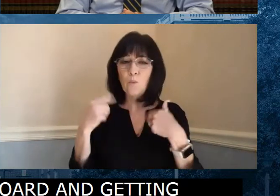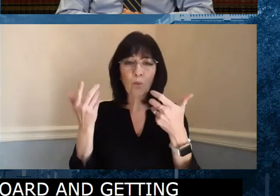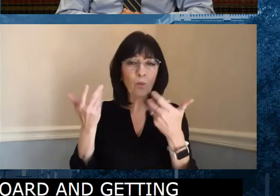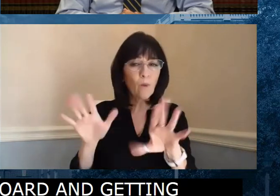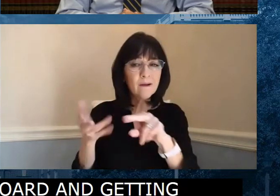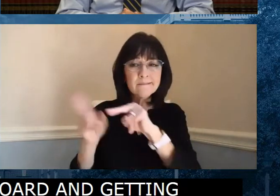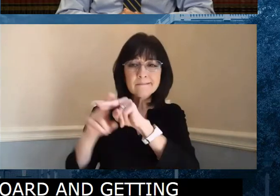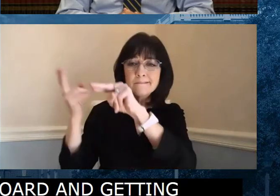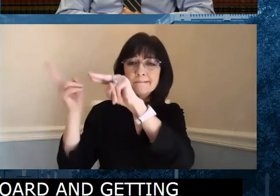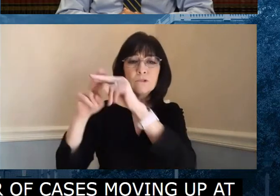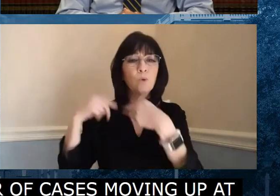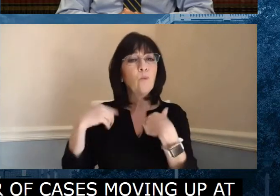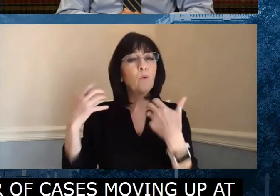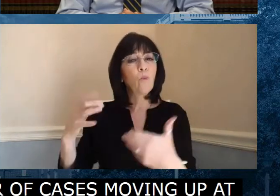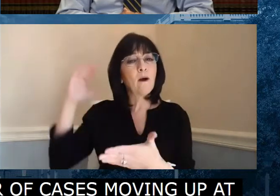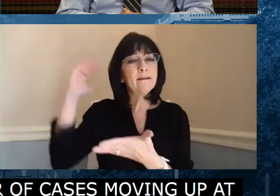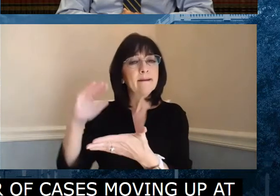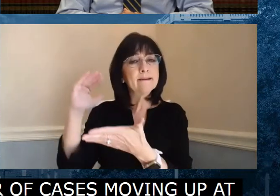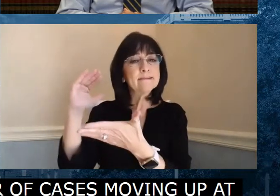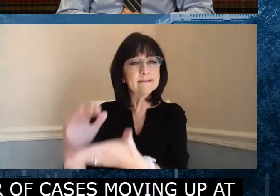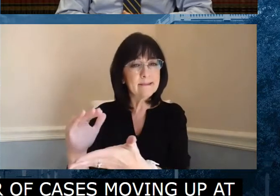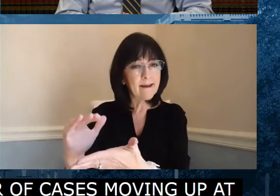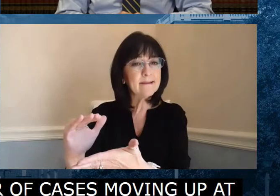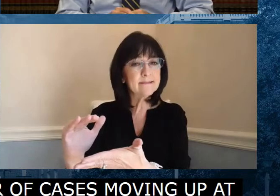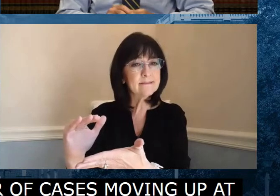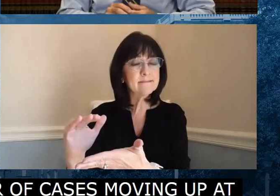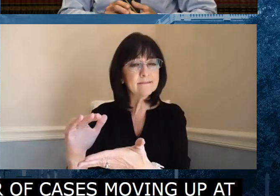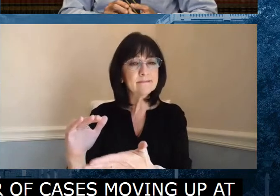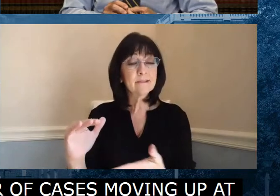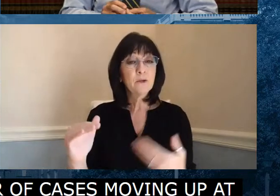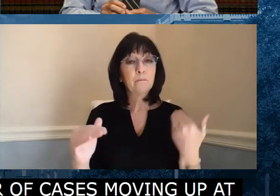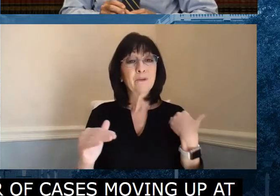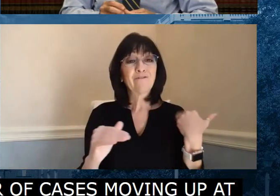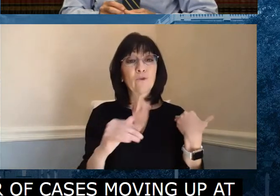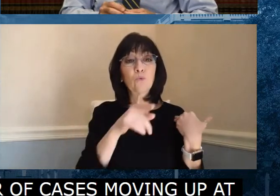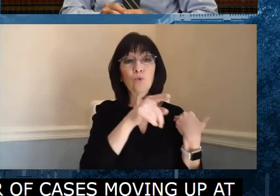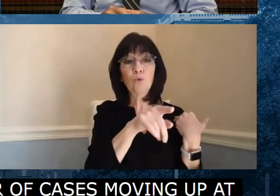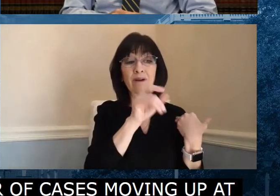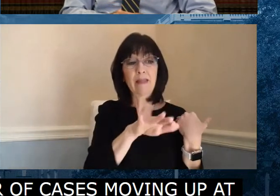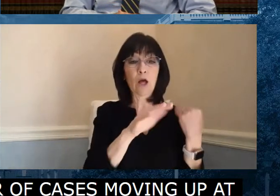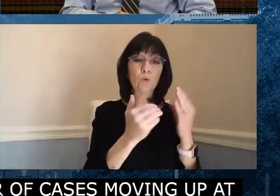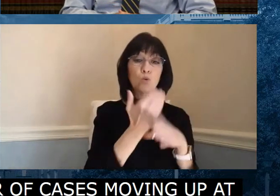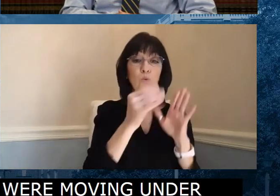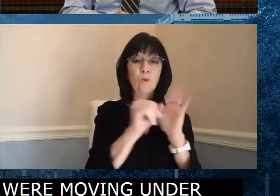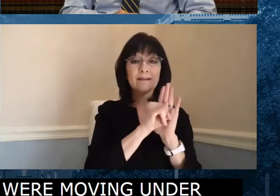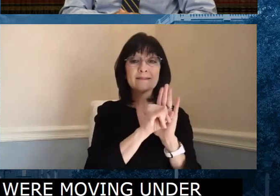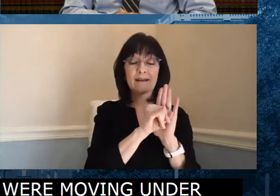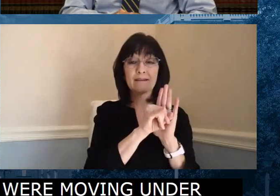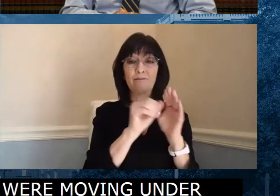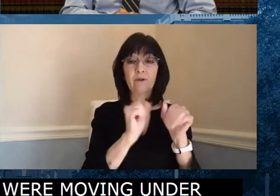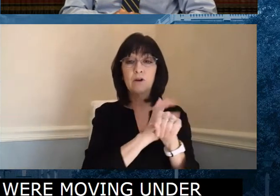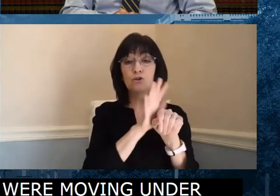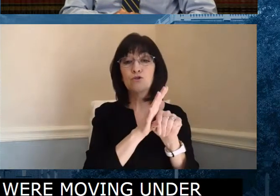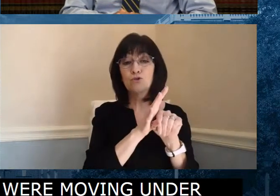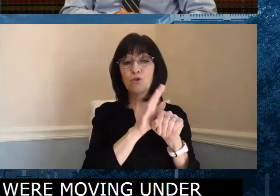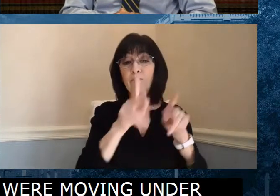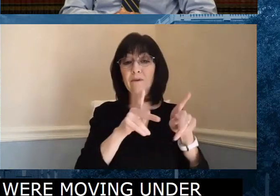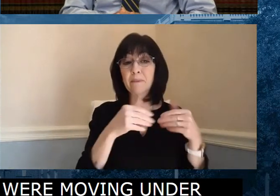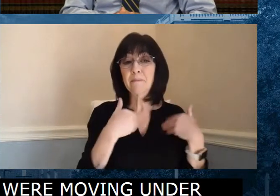under 200 new positive cases on a day-to-day basis, 7-day moving average just a few weeks